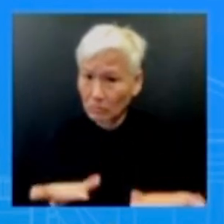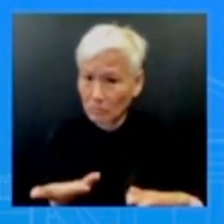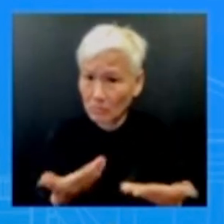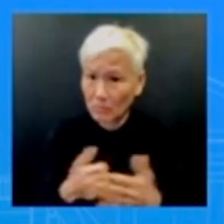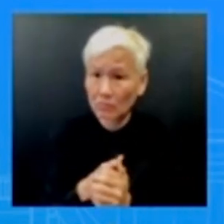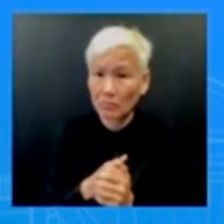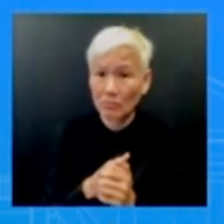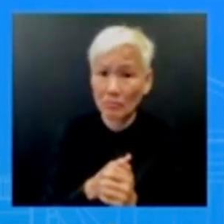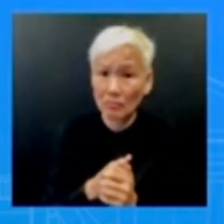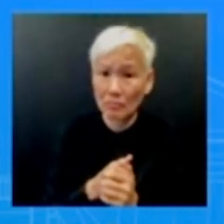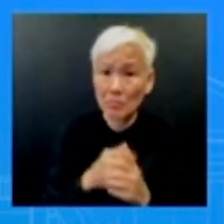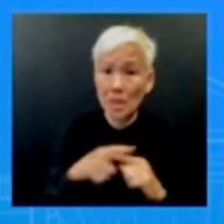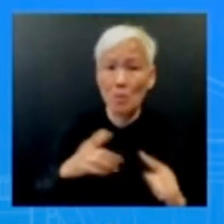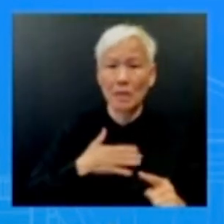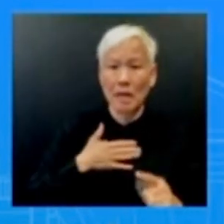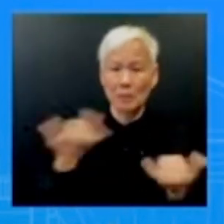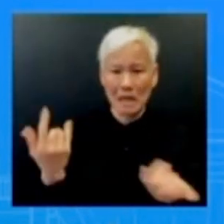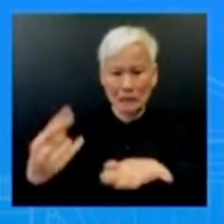The president